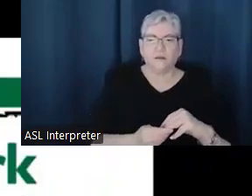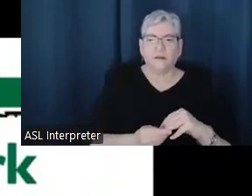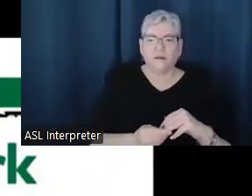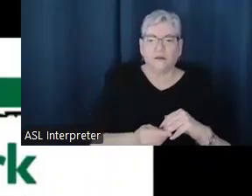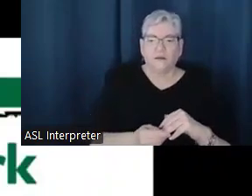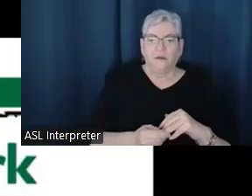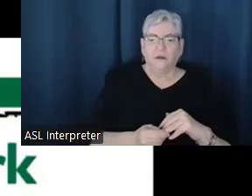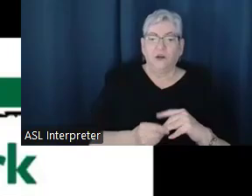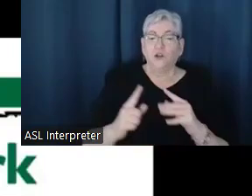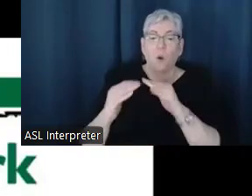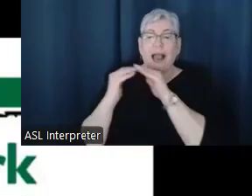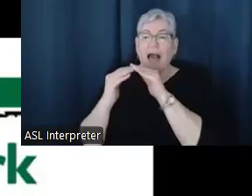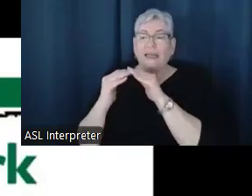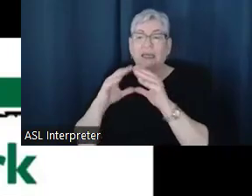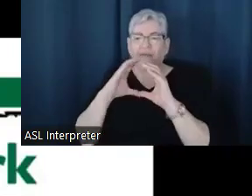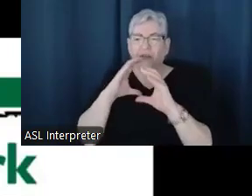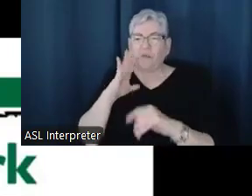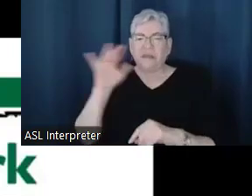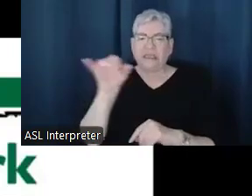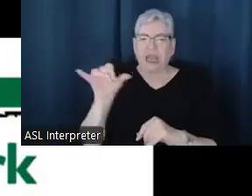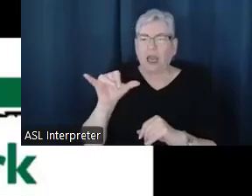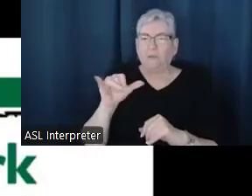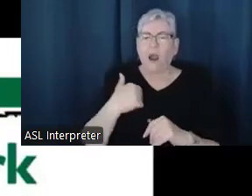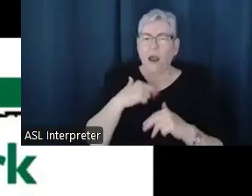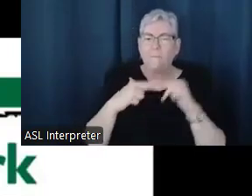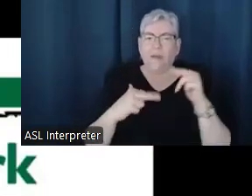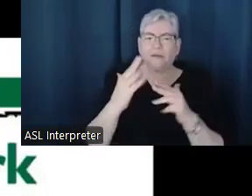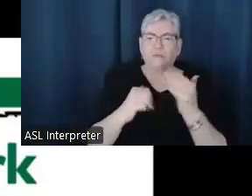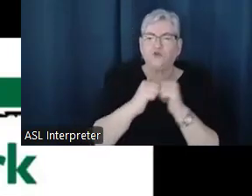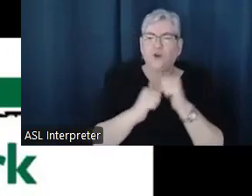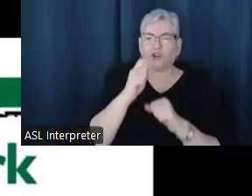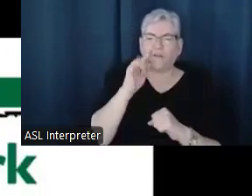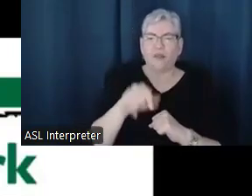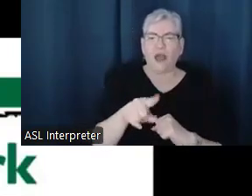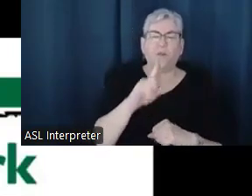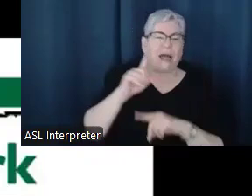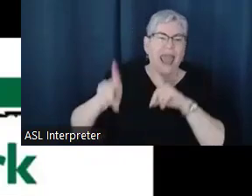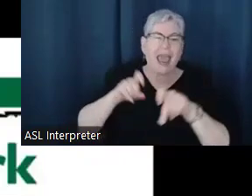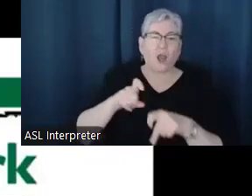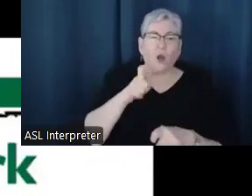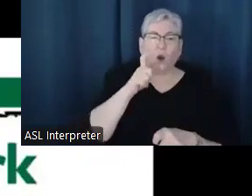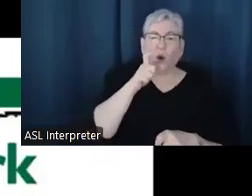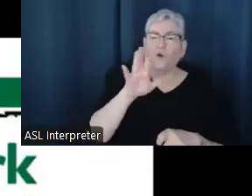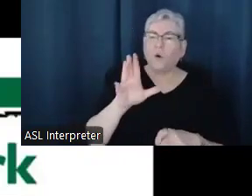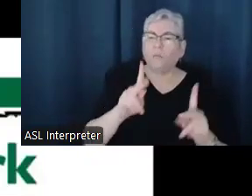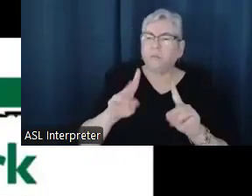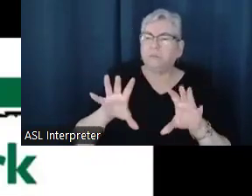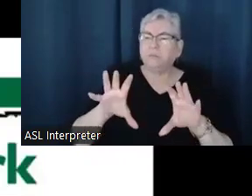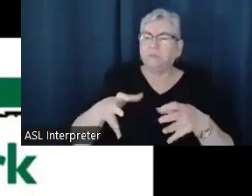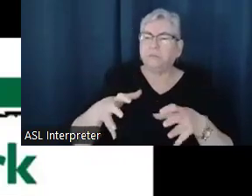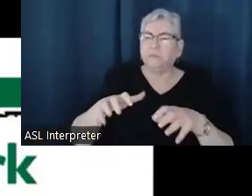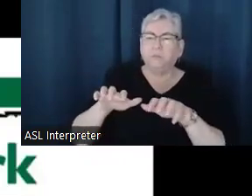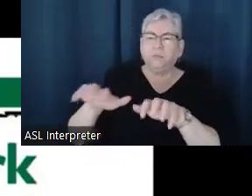similar. Again, I kind of built some structure around this. We're going to ask questions like, who's your population? Where can we